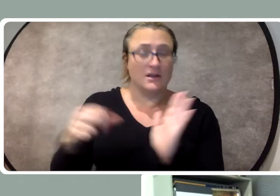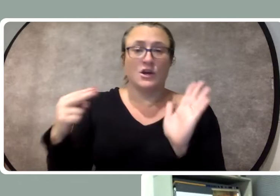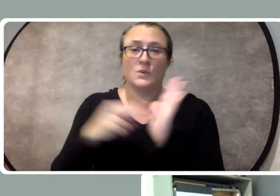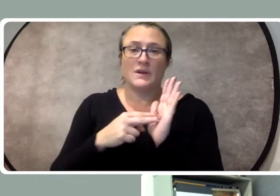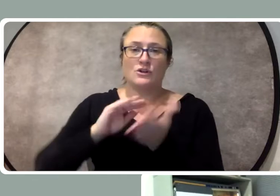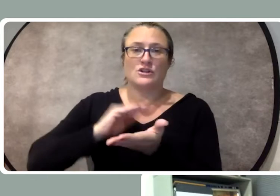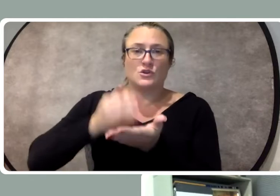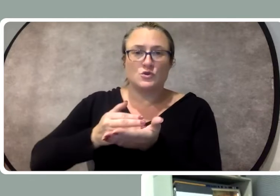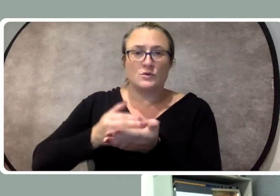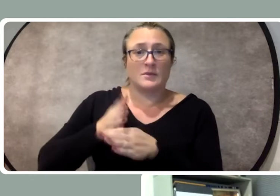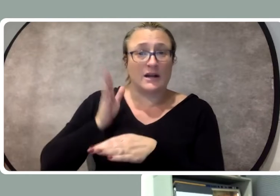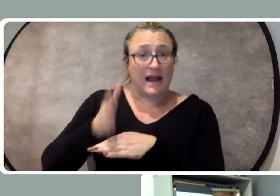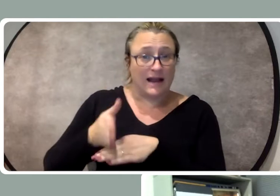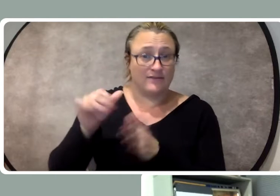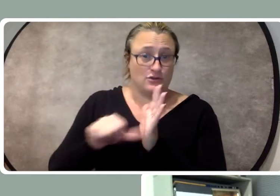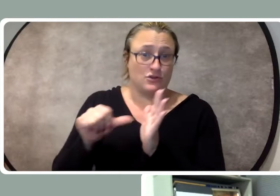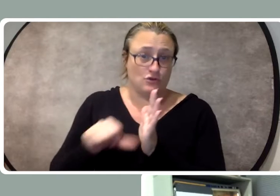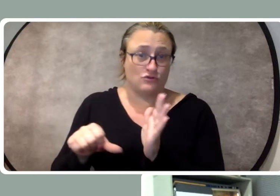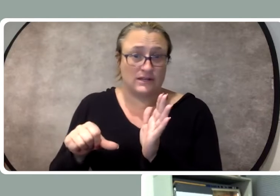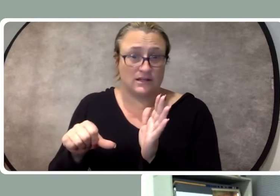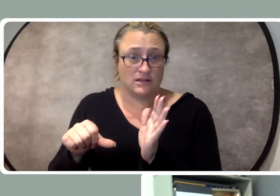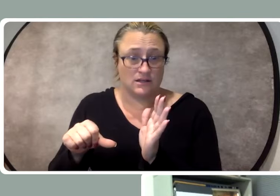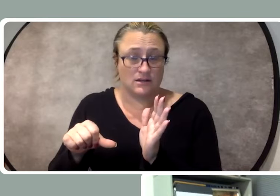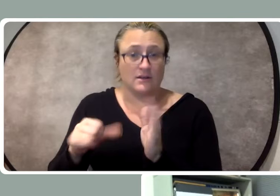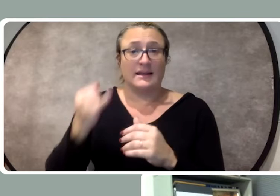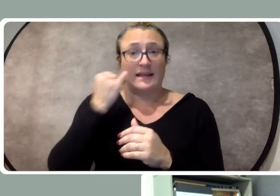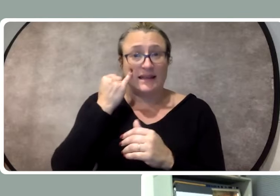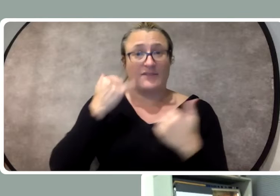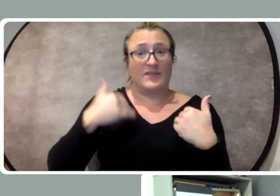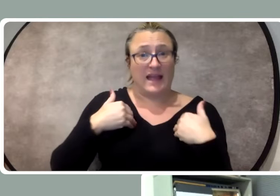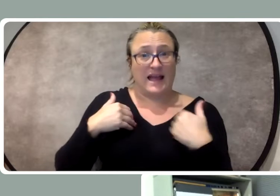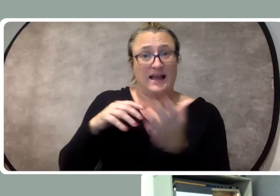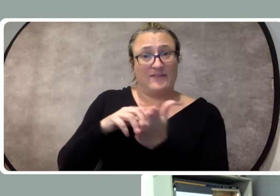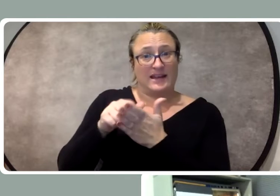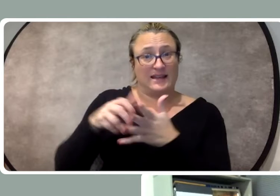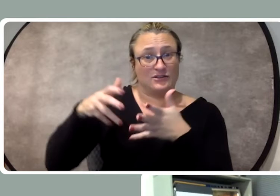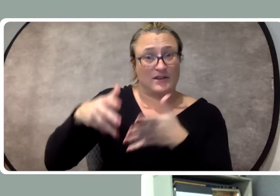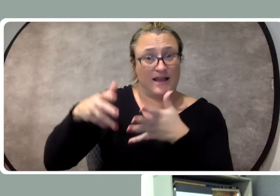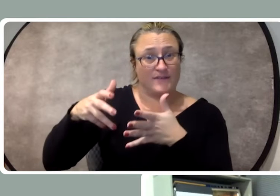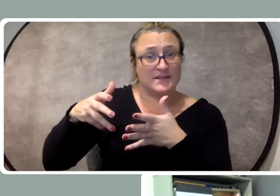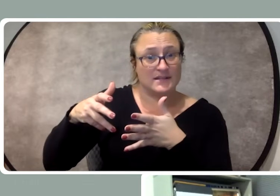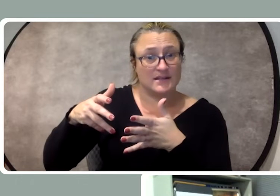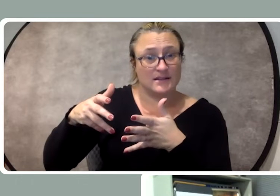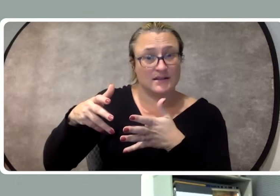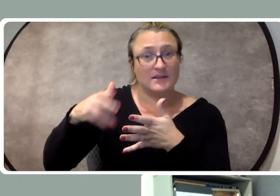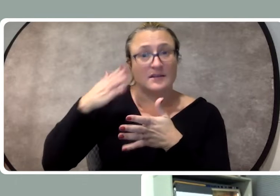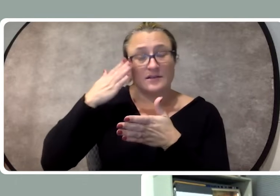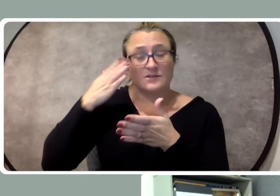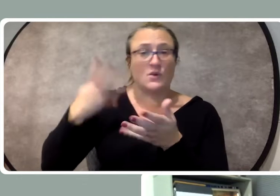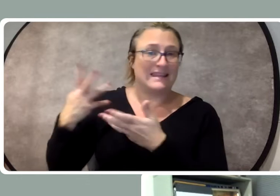after they had surgery. And for those patients who had cancer left over, so those that the chemotherapy did